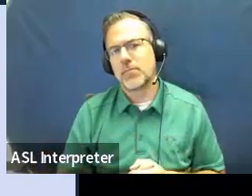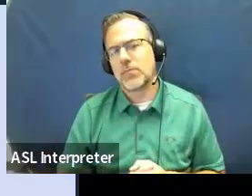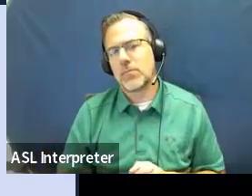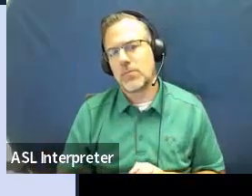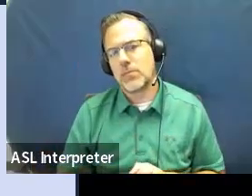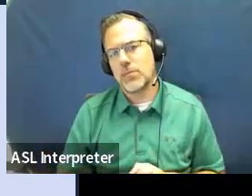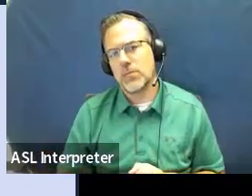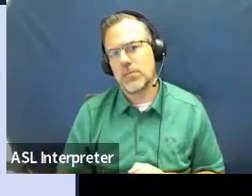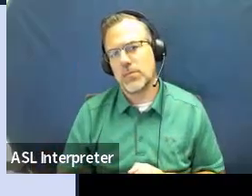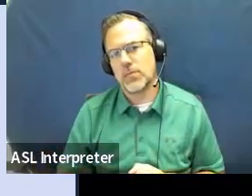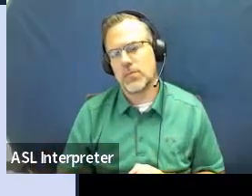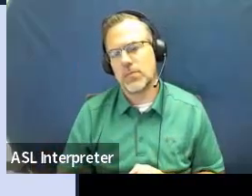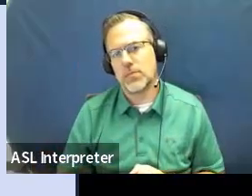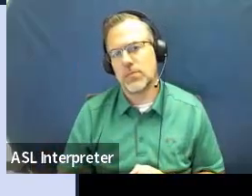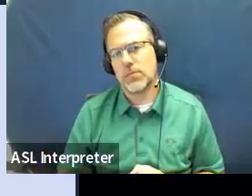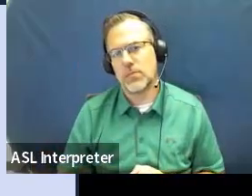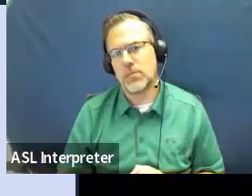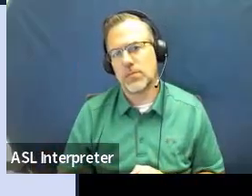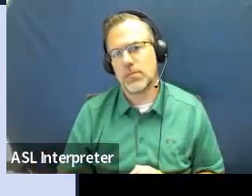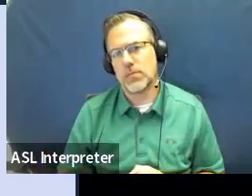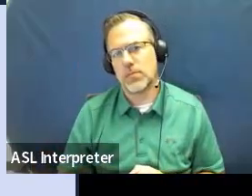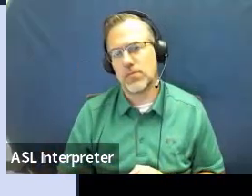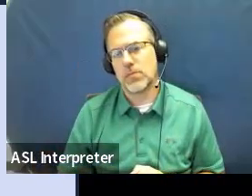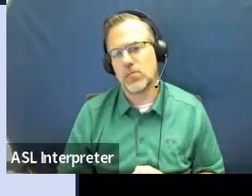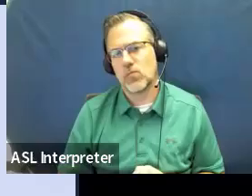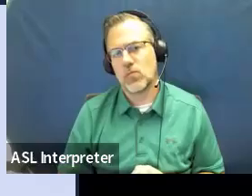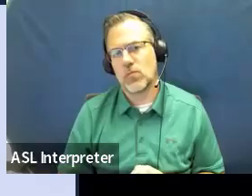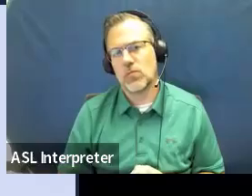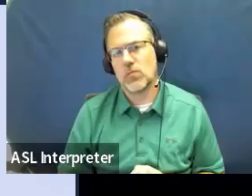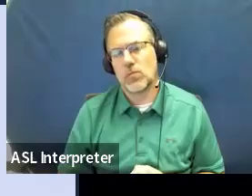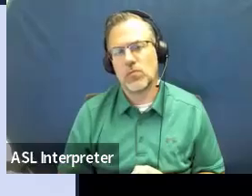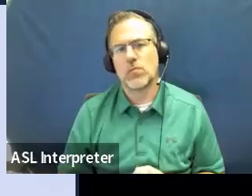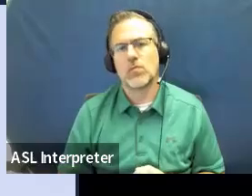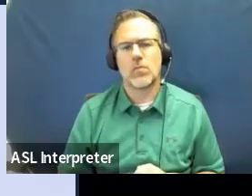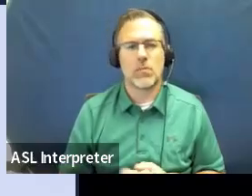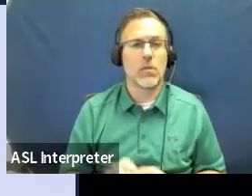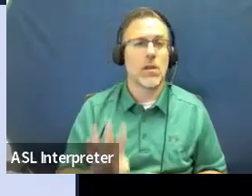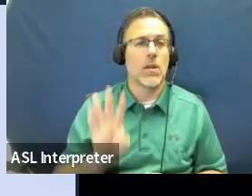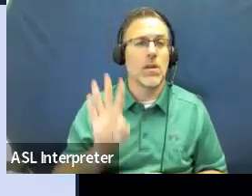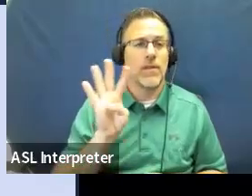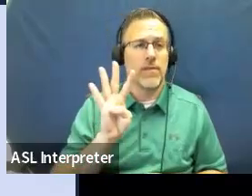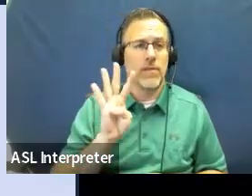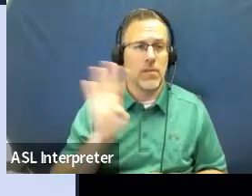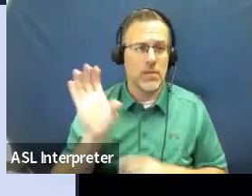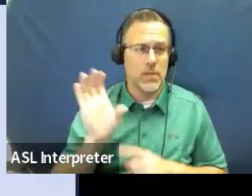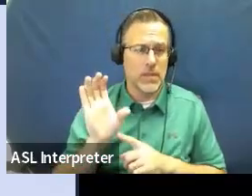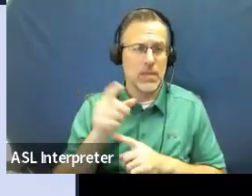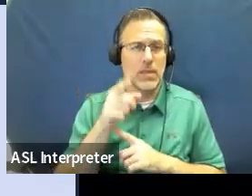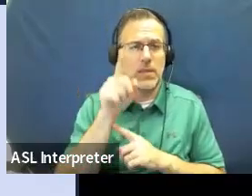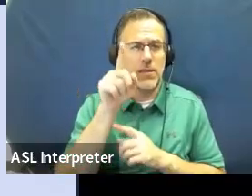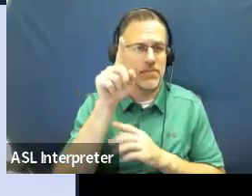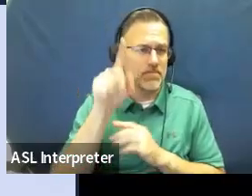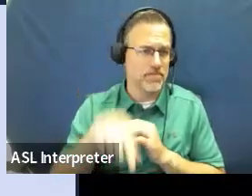Okay. Section 4C of the IEP, this is the part where you are putting in those